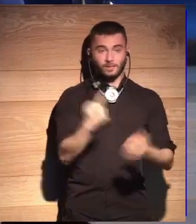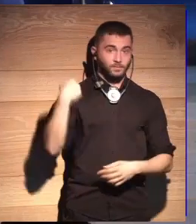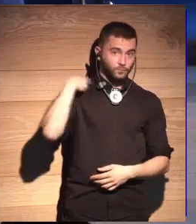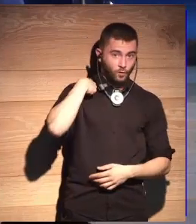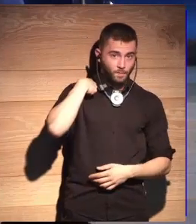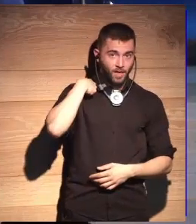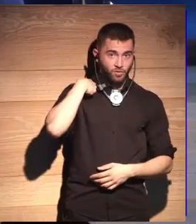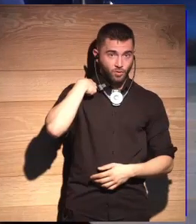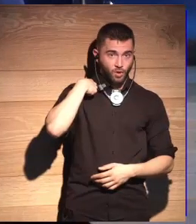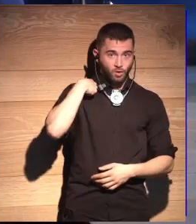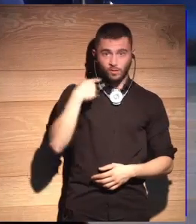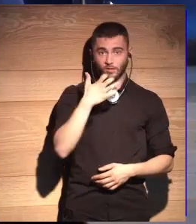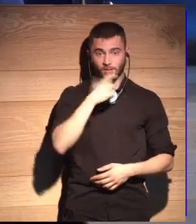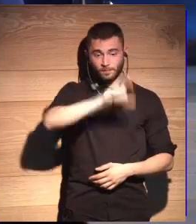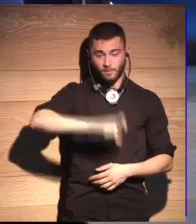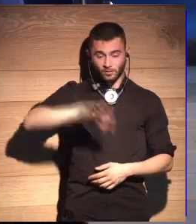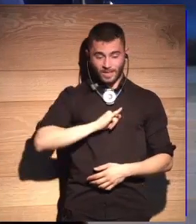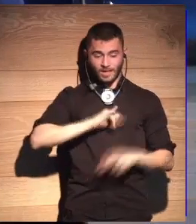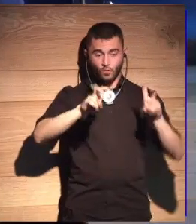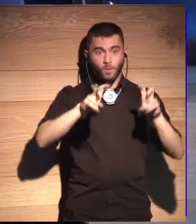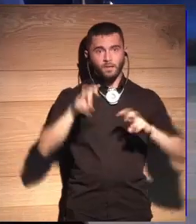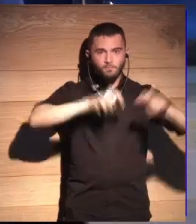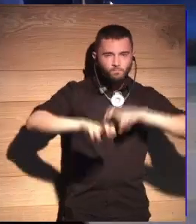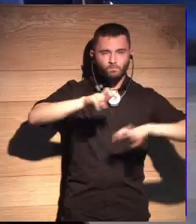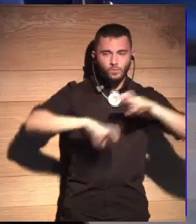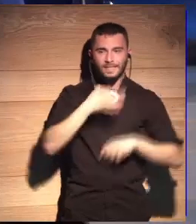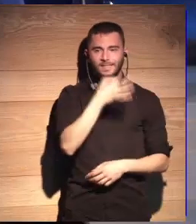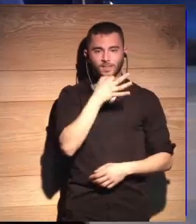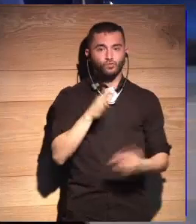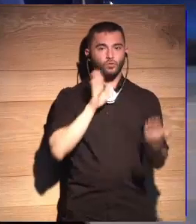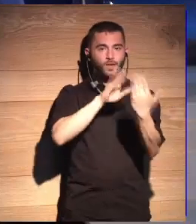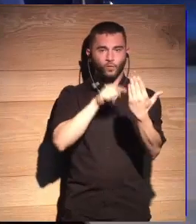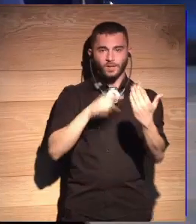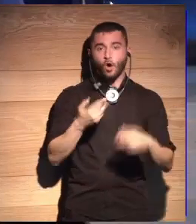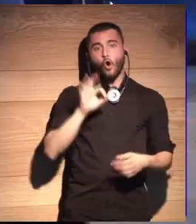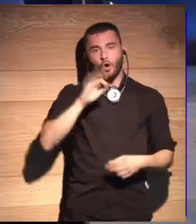excellent world, excellent I mean negatively, for the disinformation. We are looking for a new